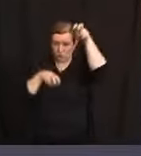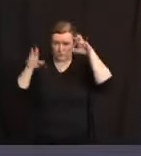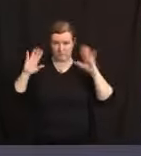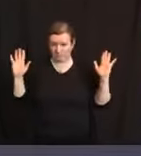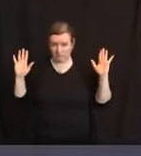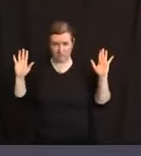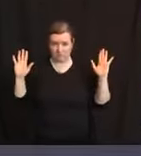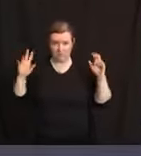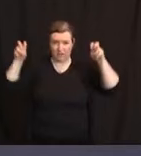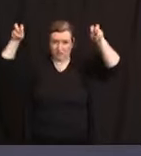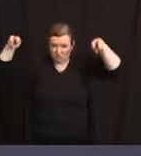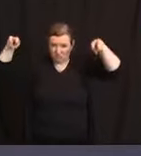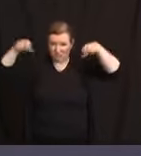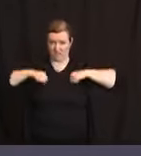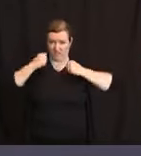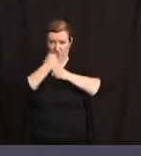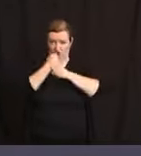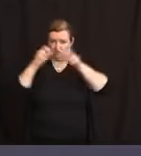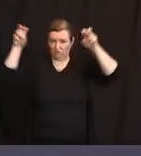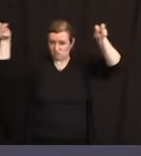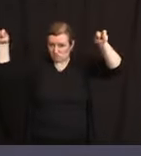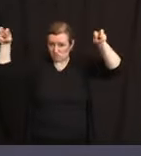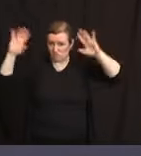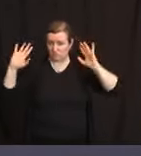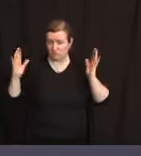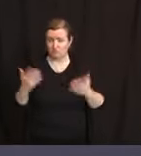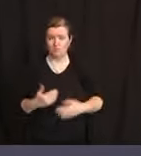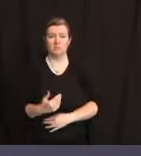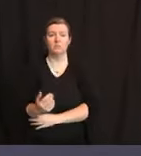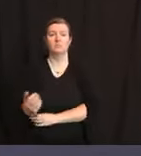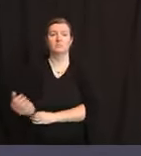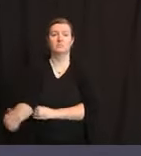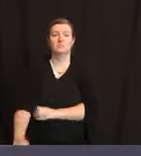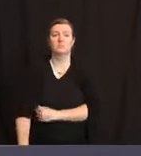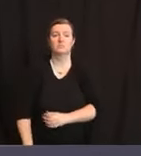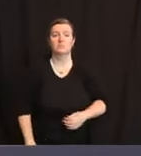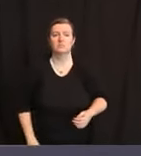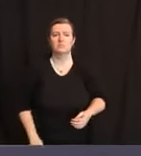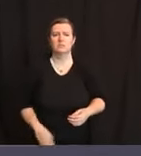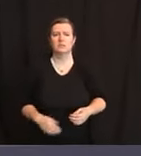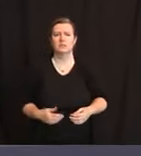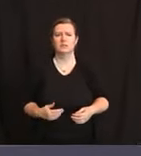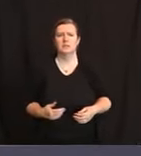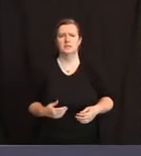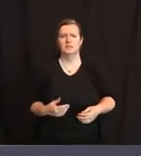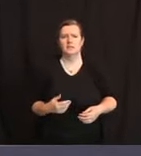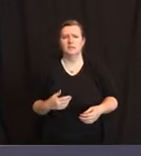I don't know what the mix is right now, Elise, and part of this has to, we need legislative support.